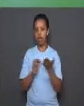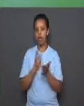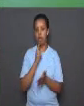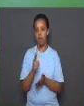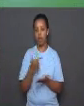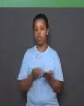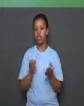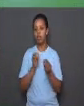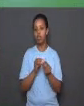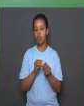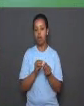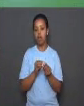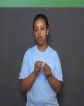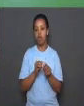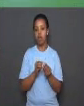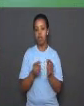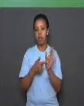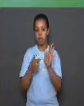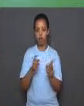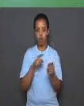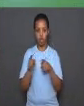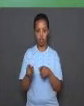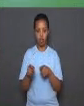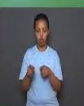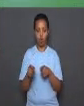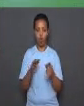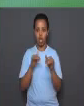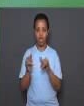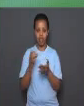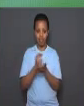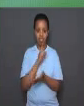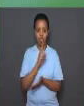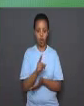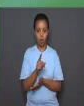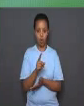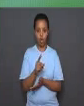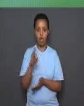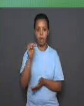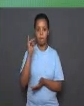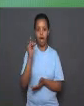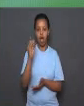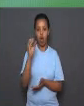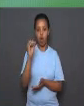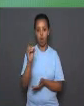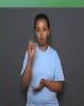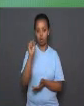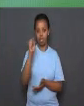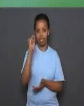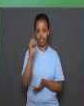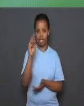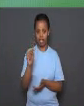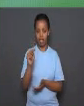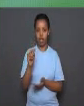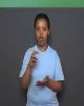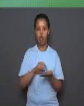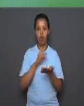also act as tracts for movement of myosin molecules that attach to